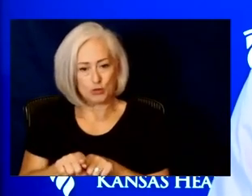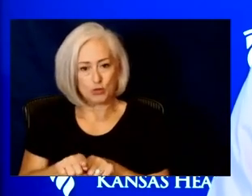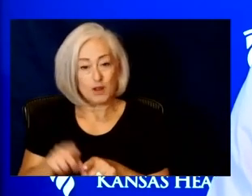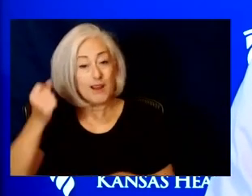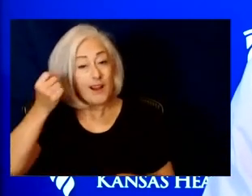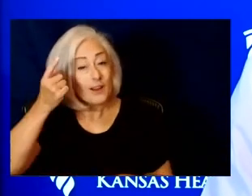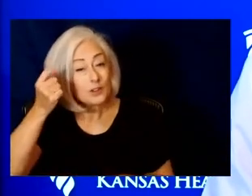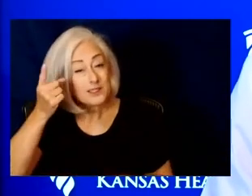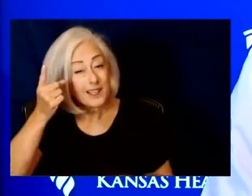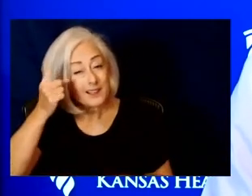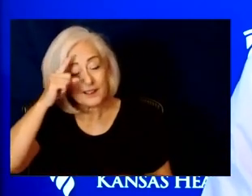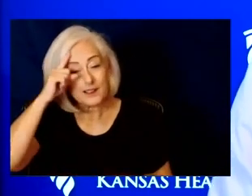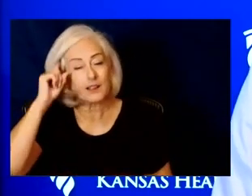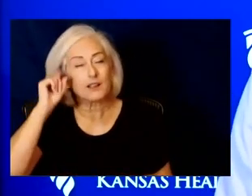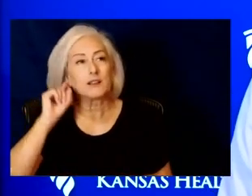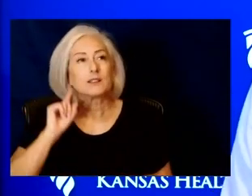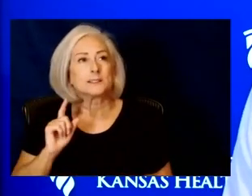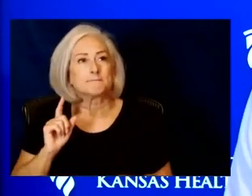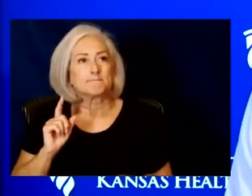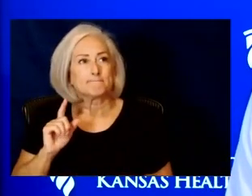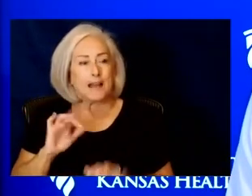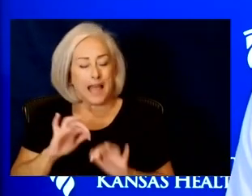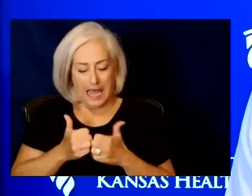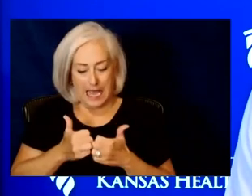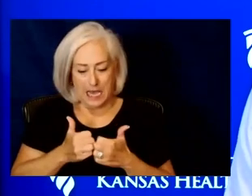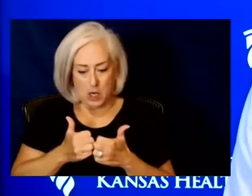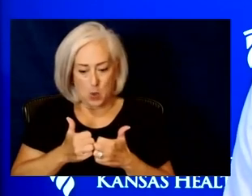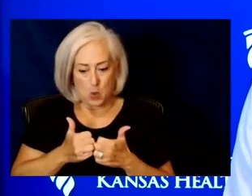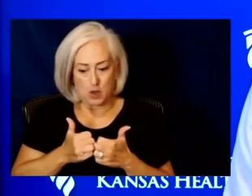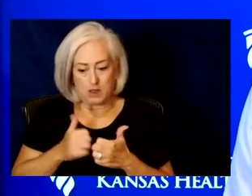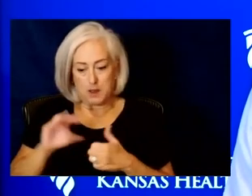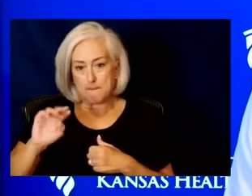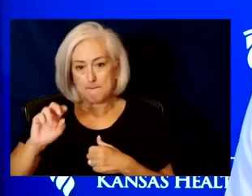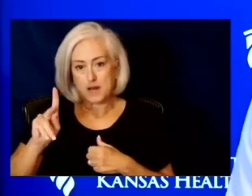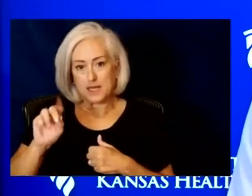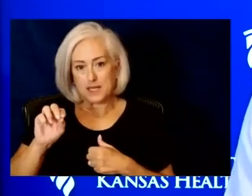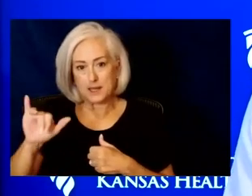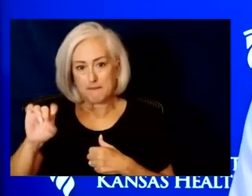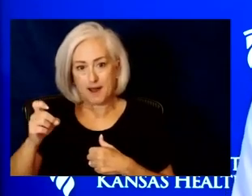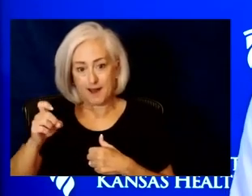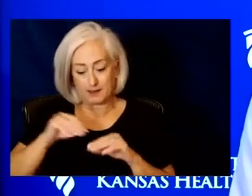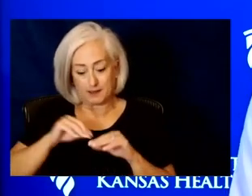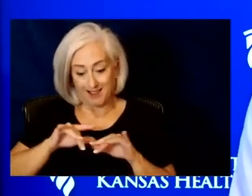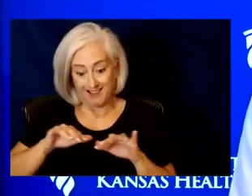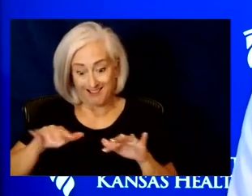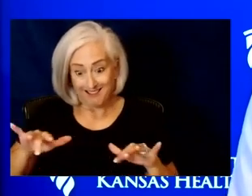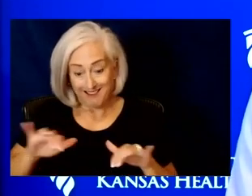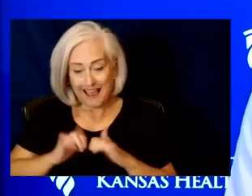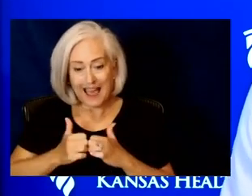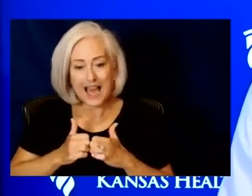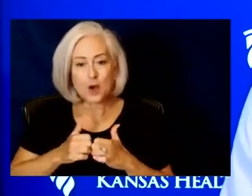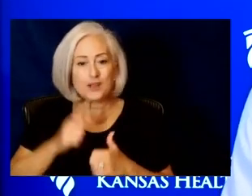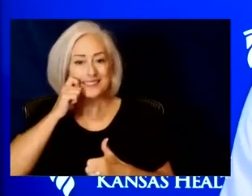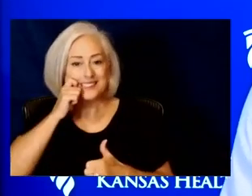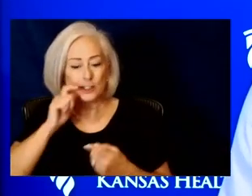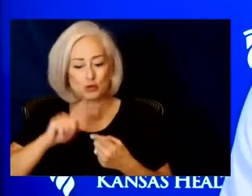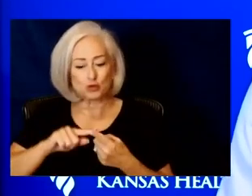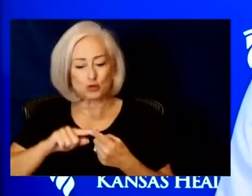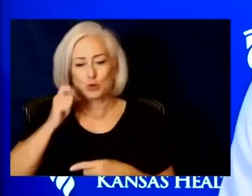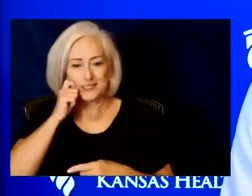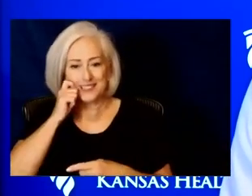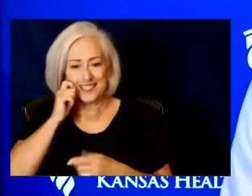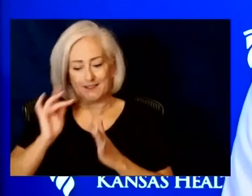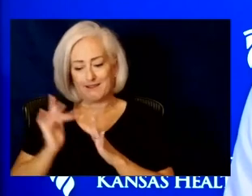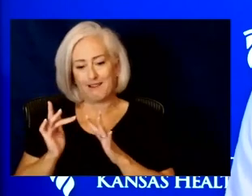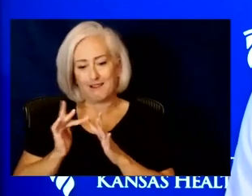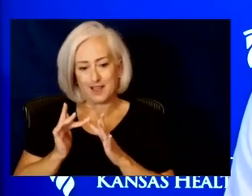the mode and spread of this disease is really through that close intimate contact, that skin-to-skin contact, but also clothing